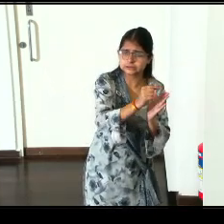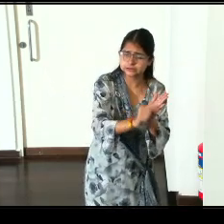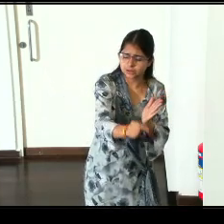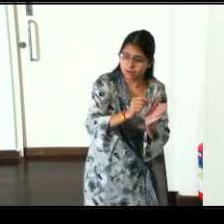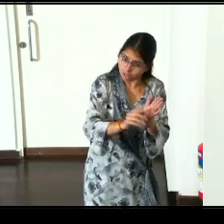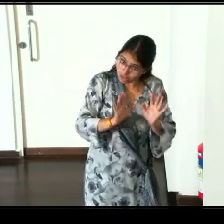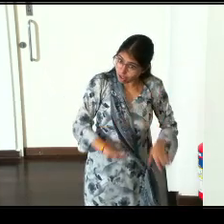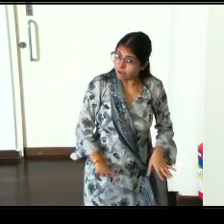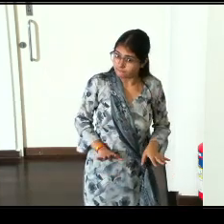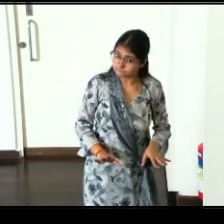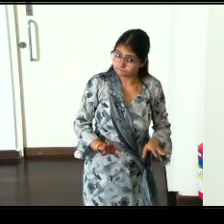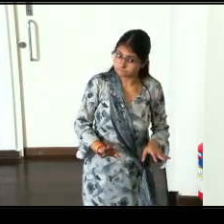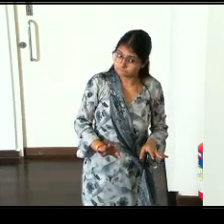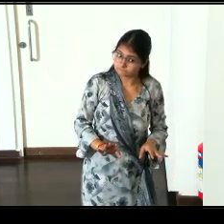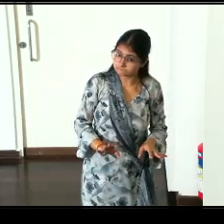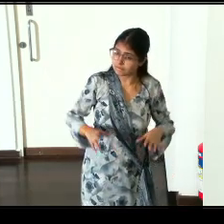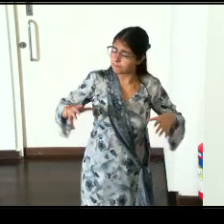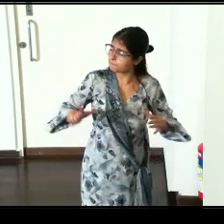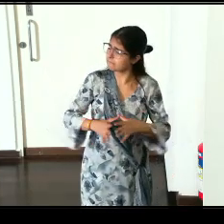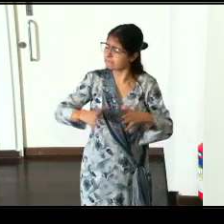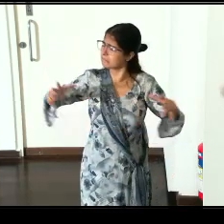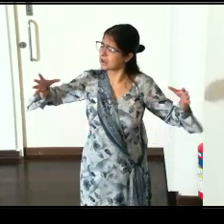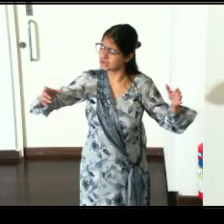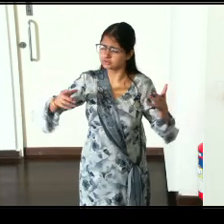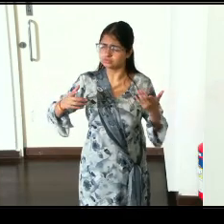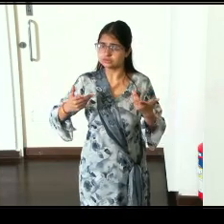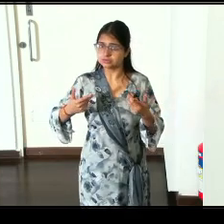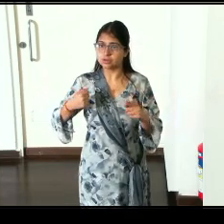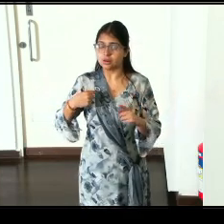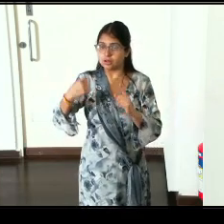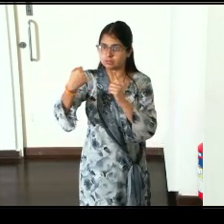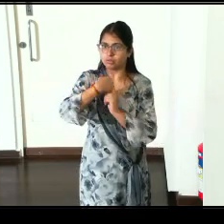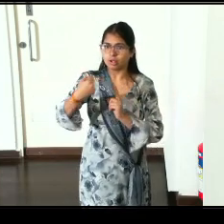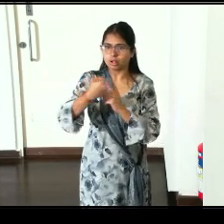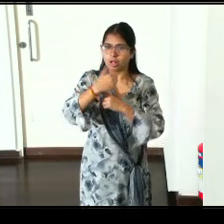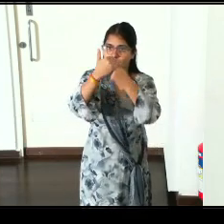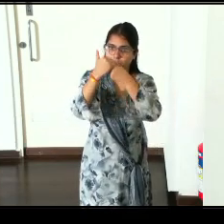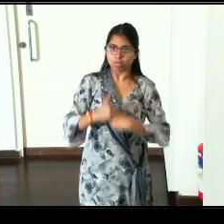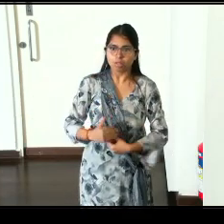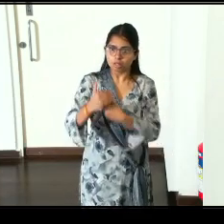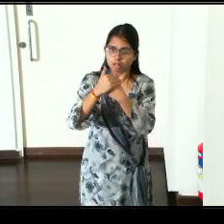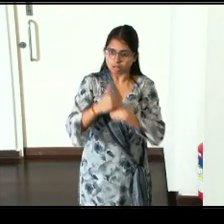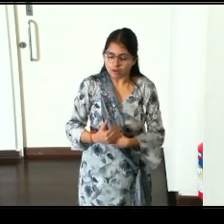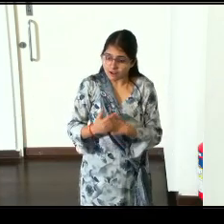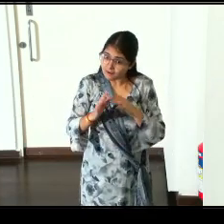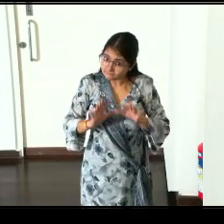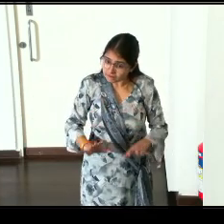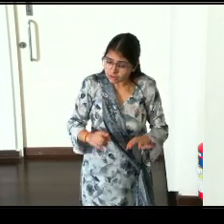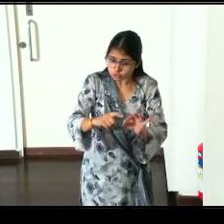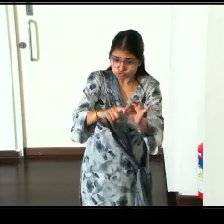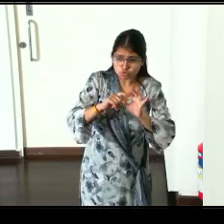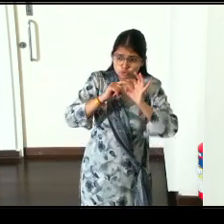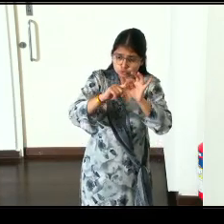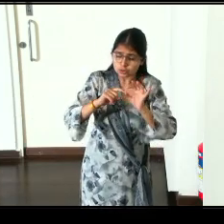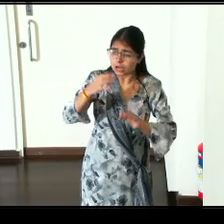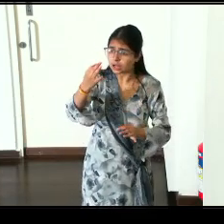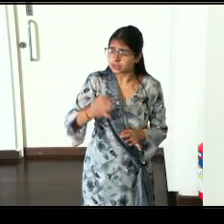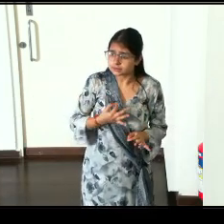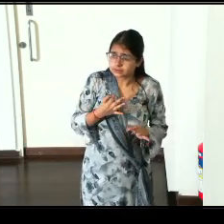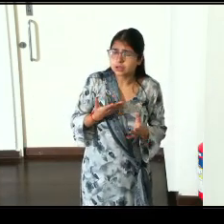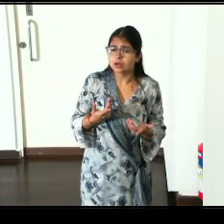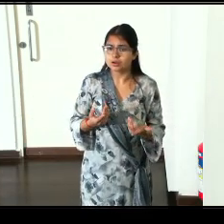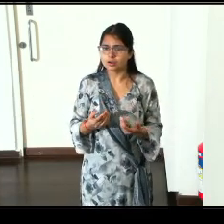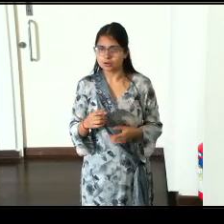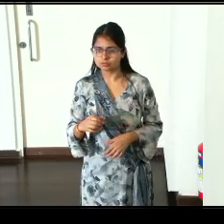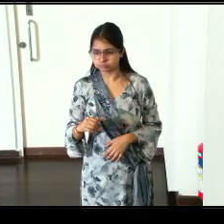was an immense amount of abuse that she faced for the kinds of questions about,